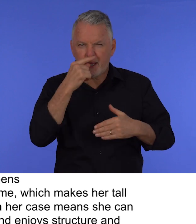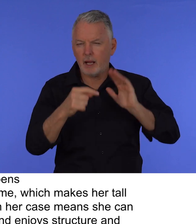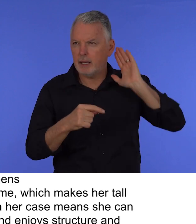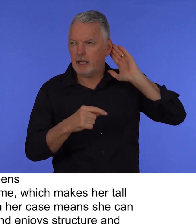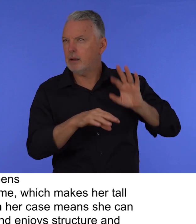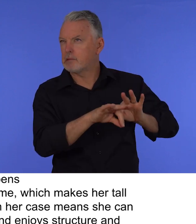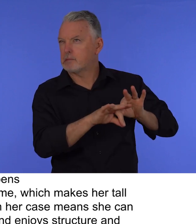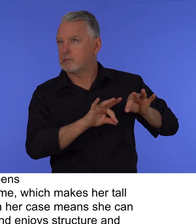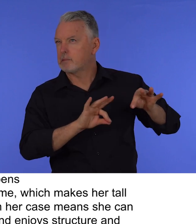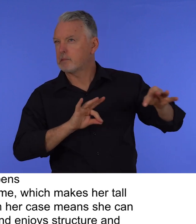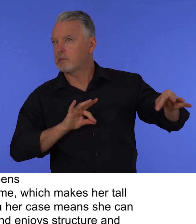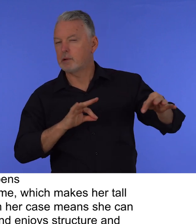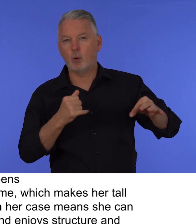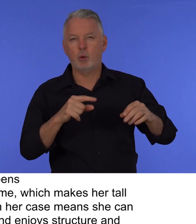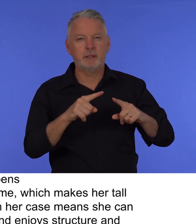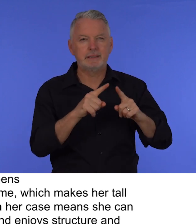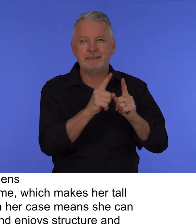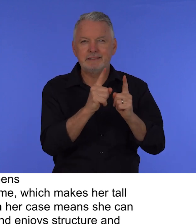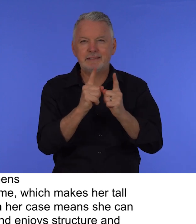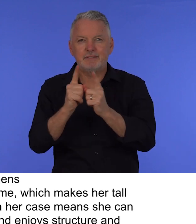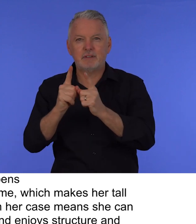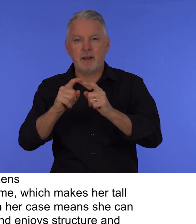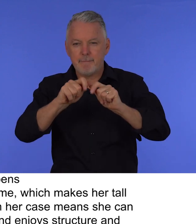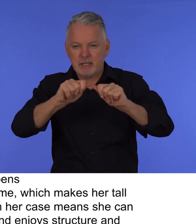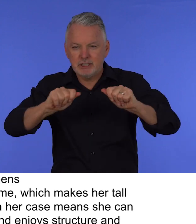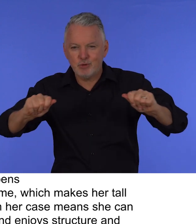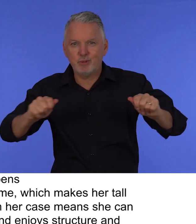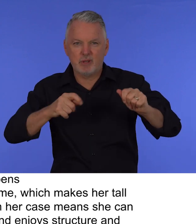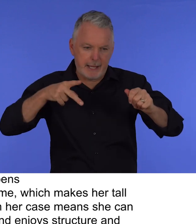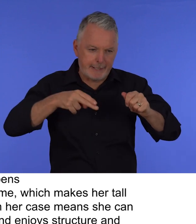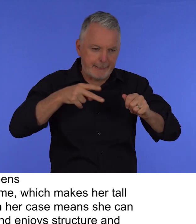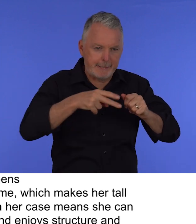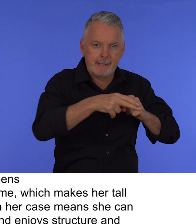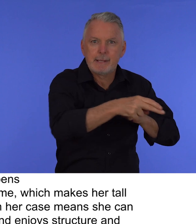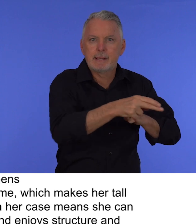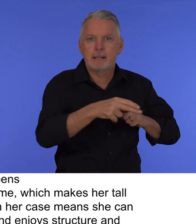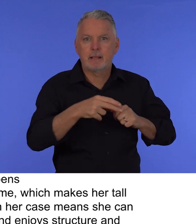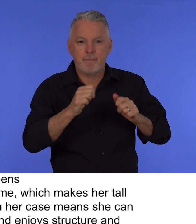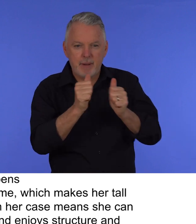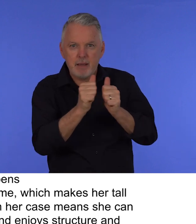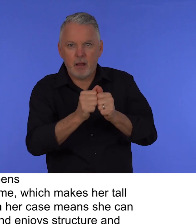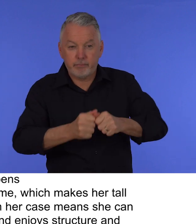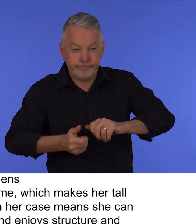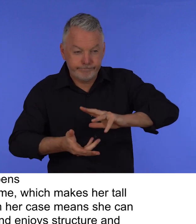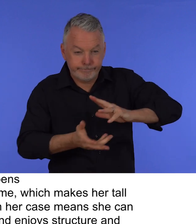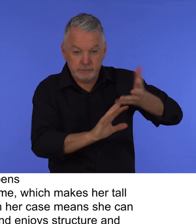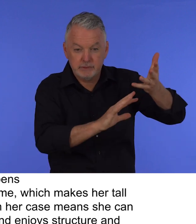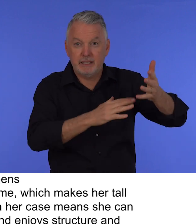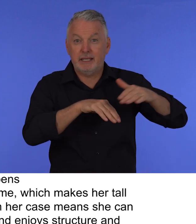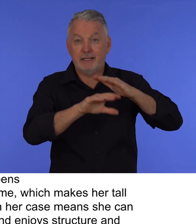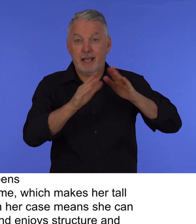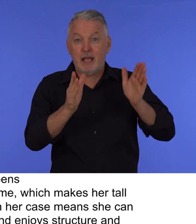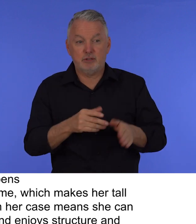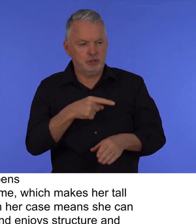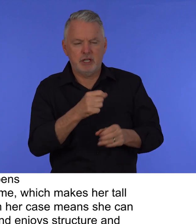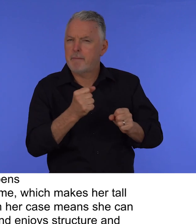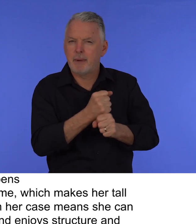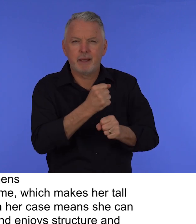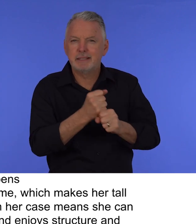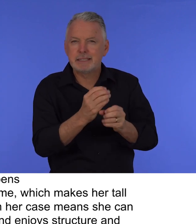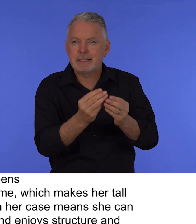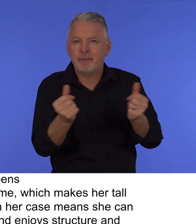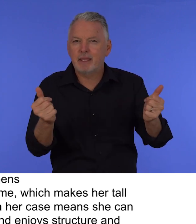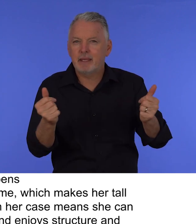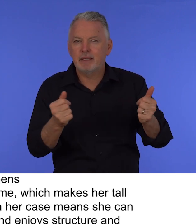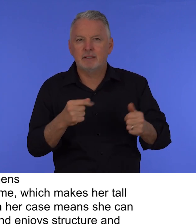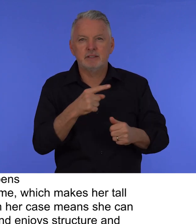you know, making things from boxes. You can hear the sort of drawing of the sellotape all day, the cutting. We've got